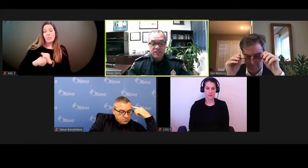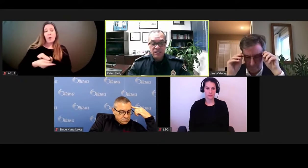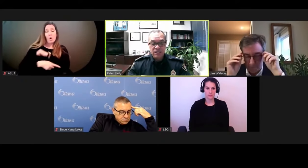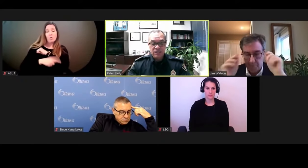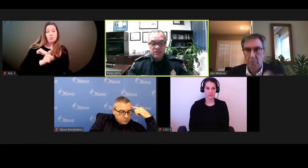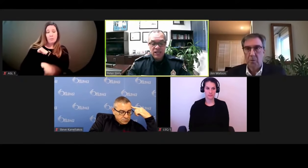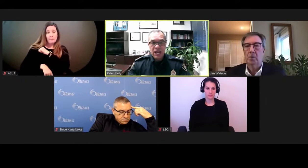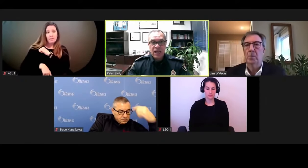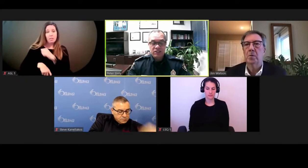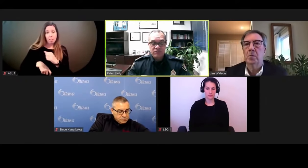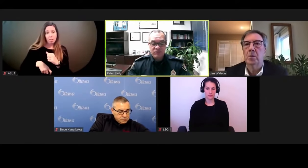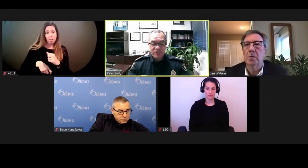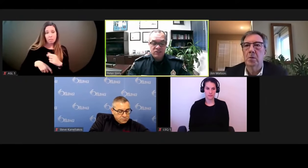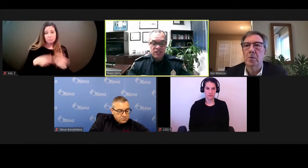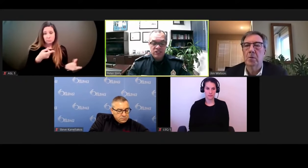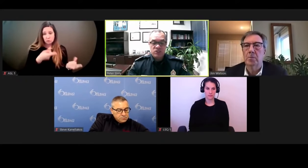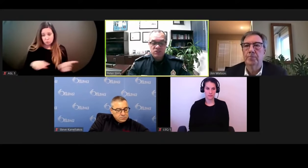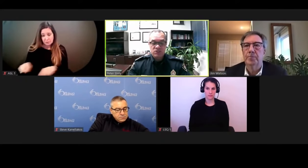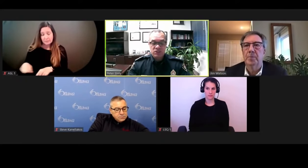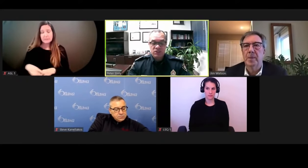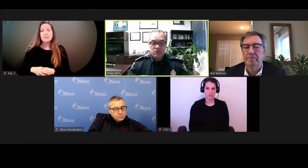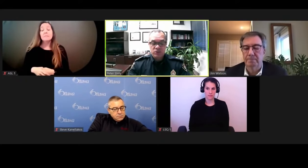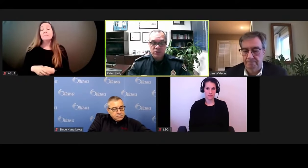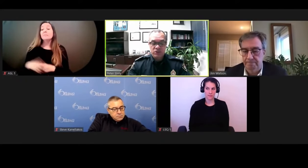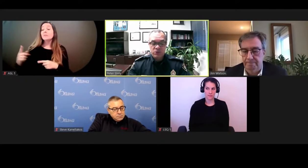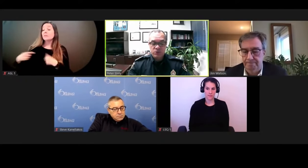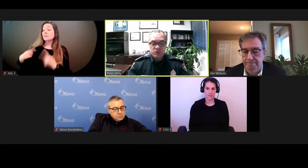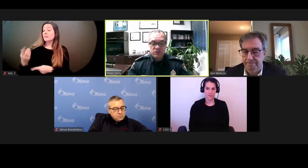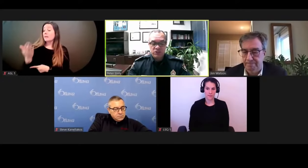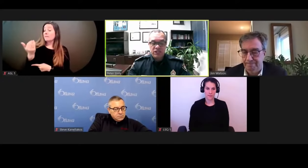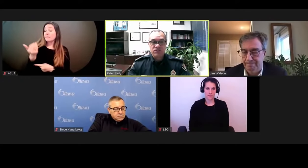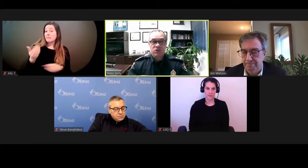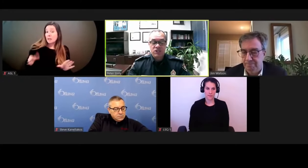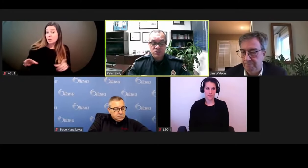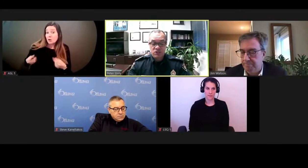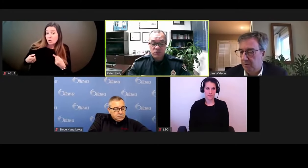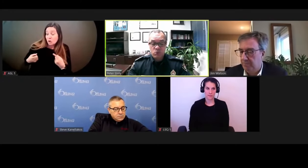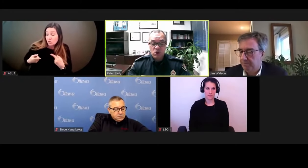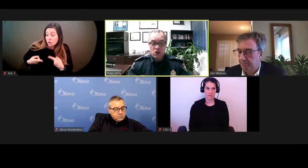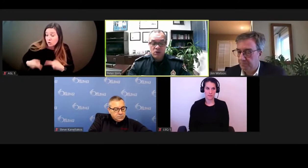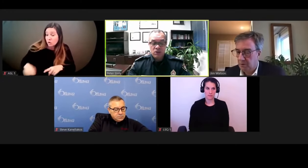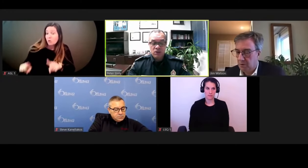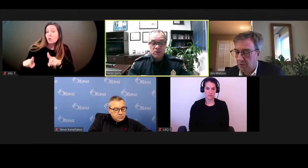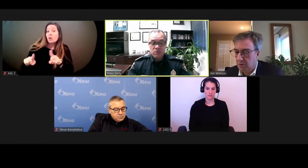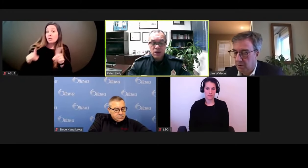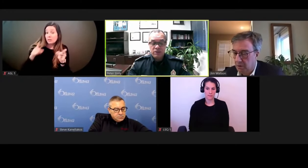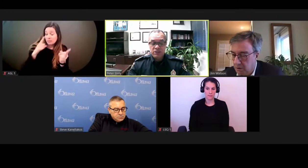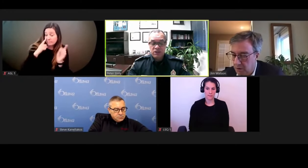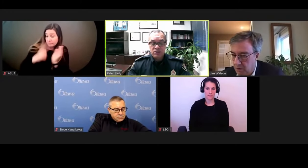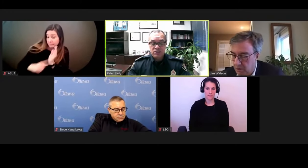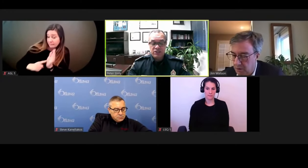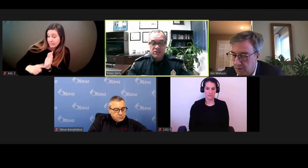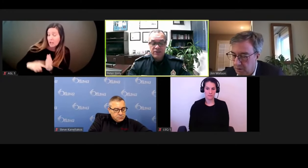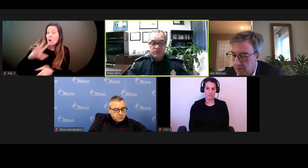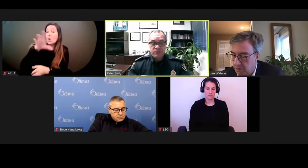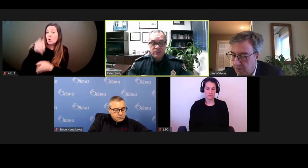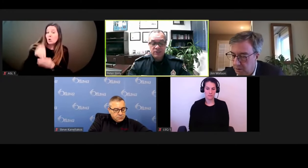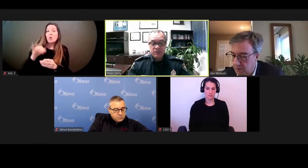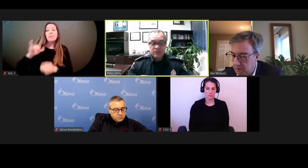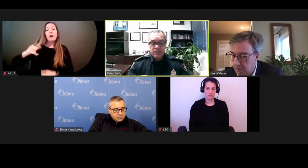18 active investigations, including those into the desecration of the war monument, our